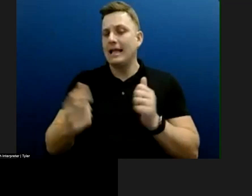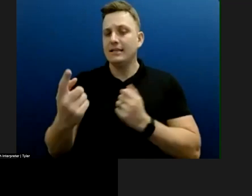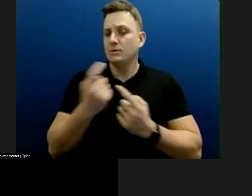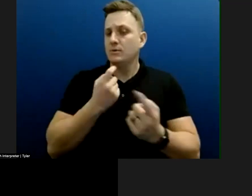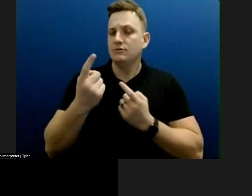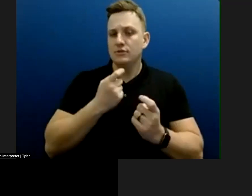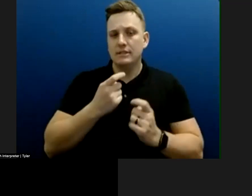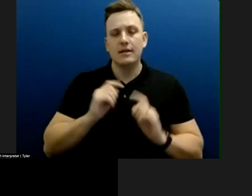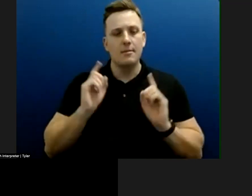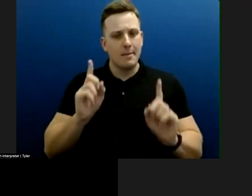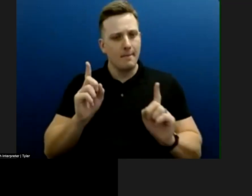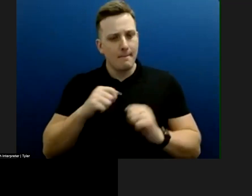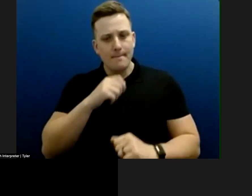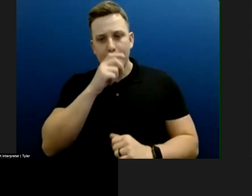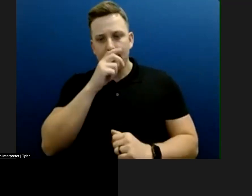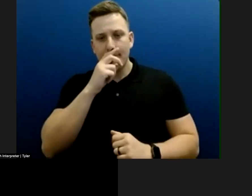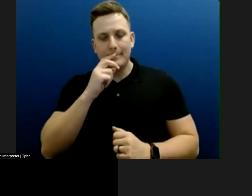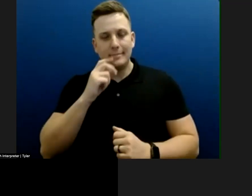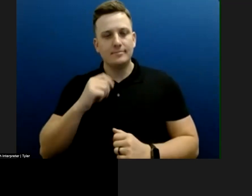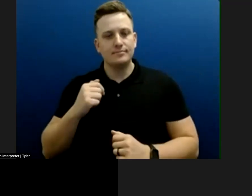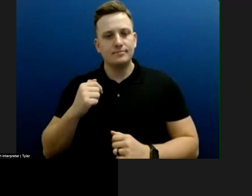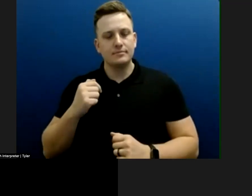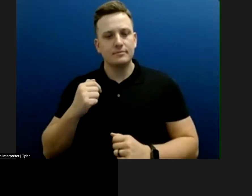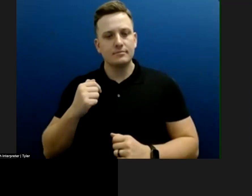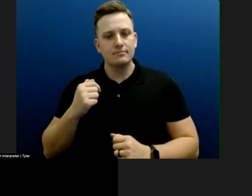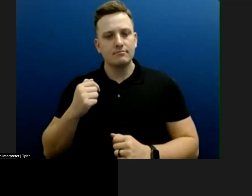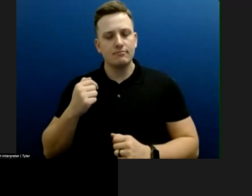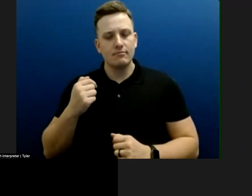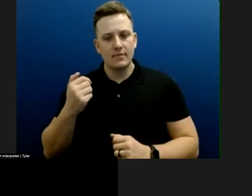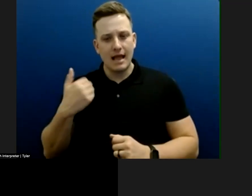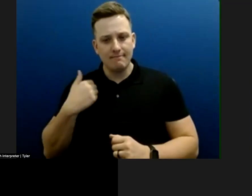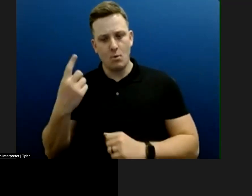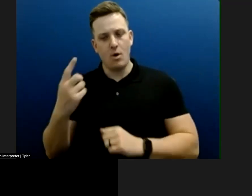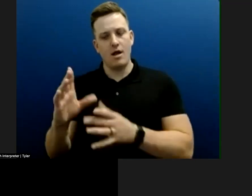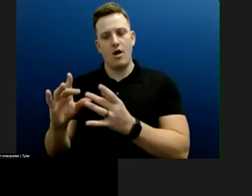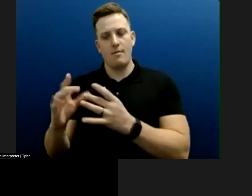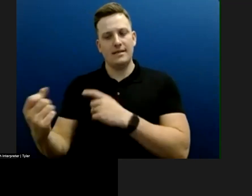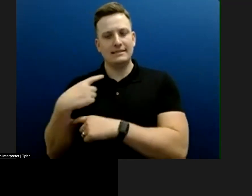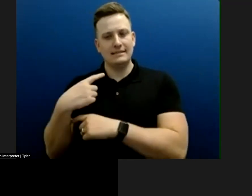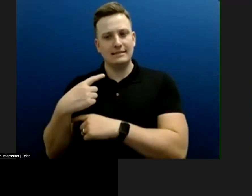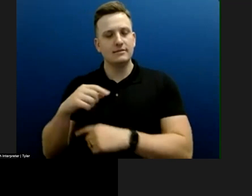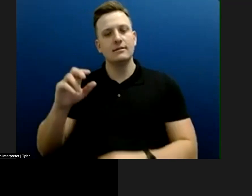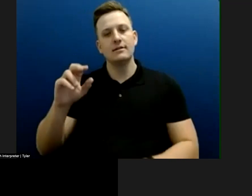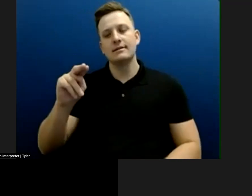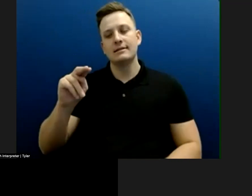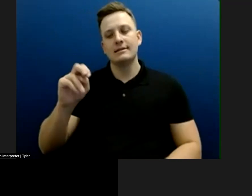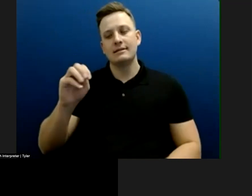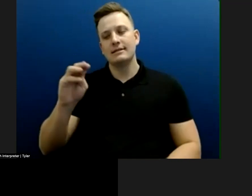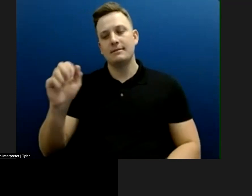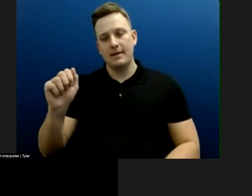maybe just add, there's an additional comment that I've just seen from Nina about the melody and the